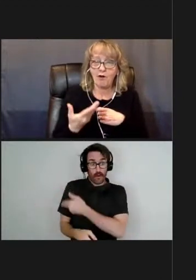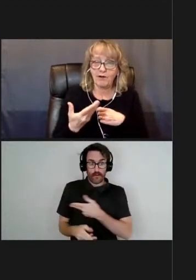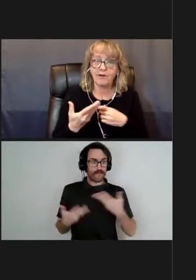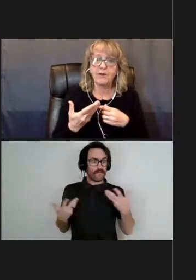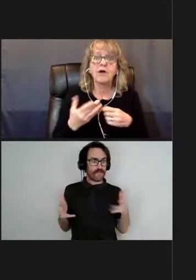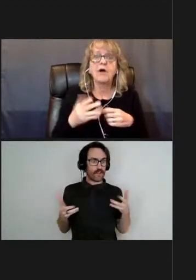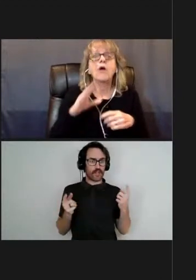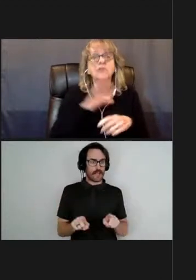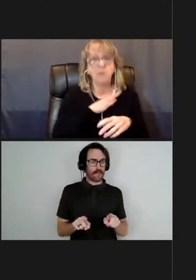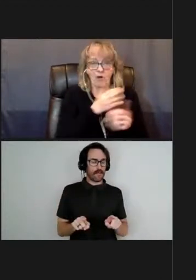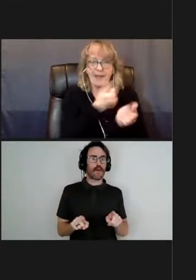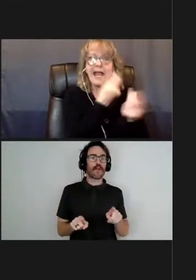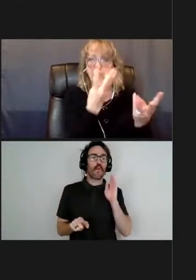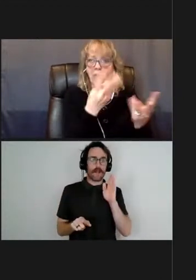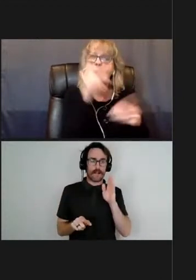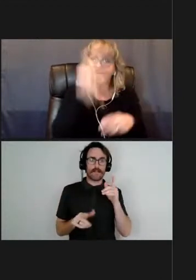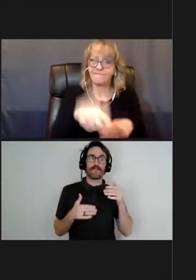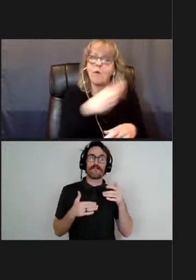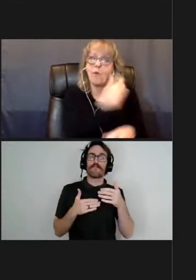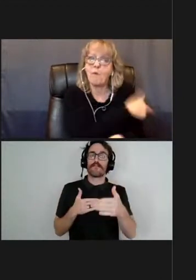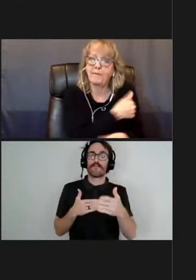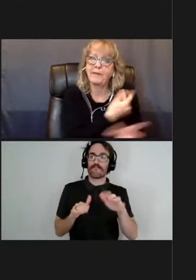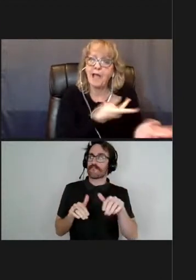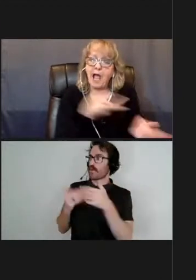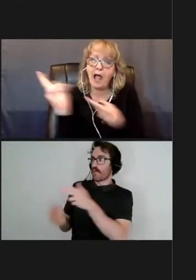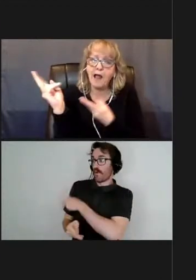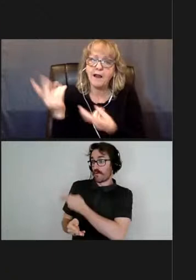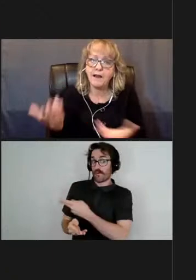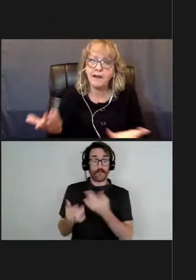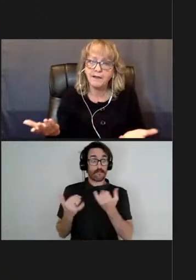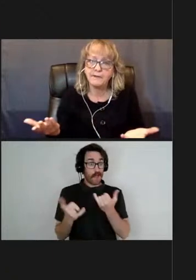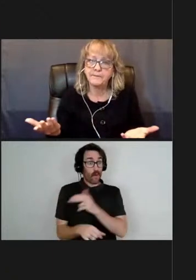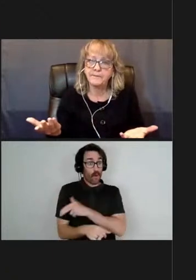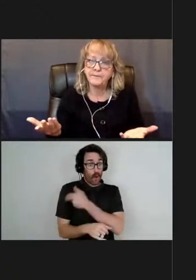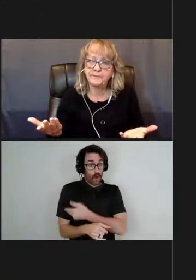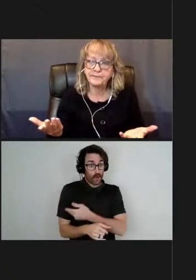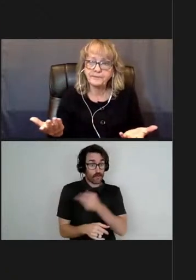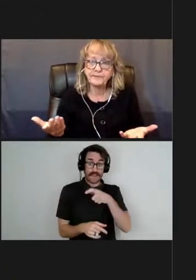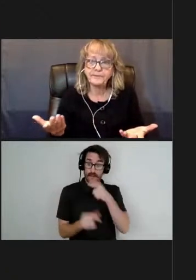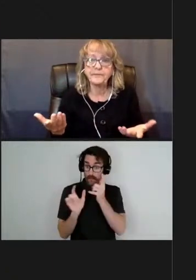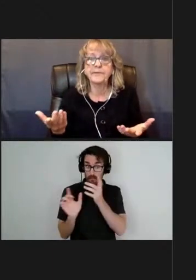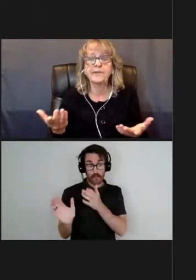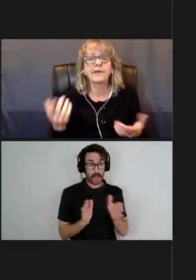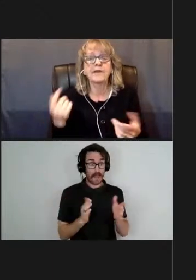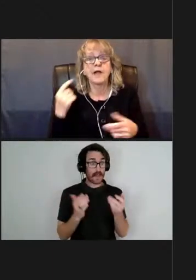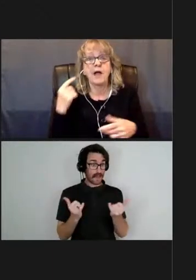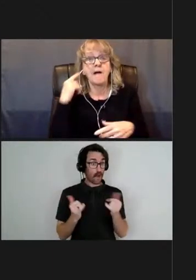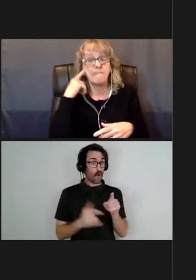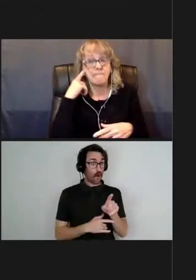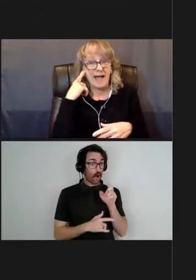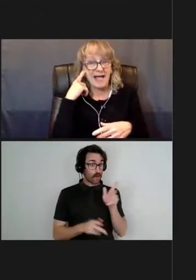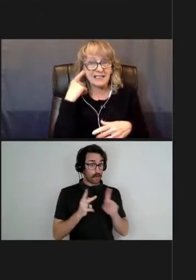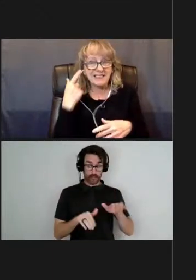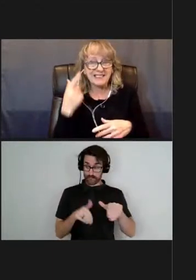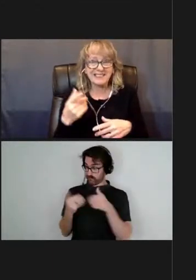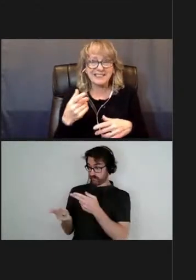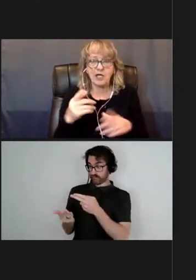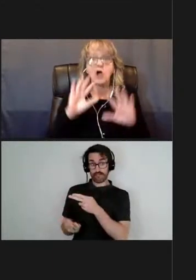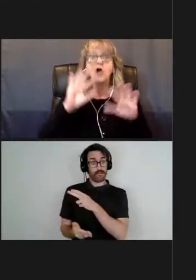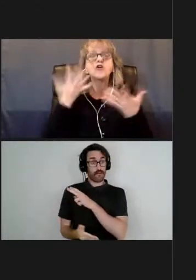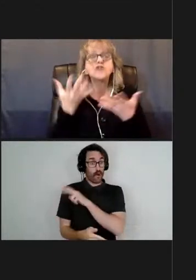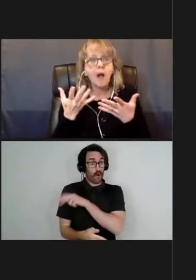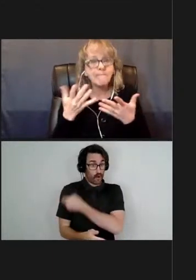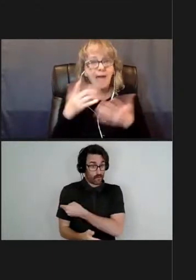So the hospitals already are needing to plan not just how they are going to continue to handle 100